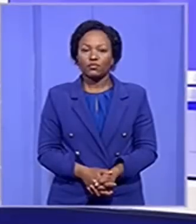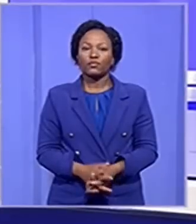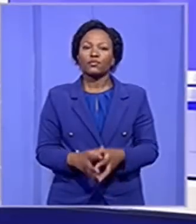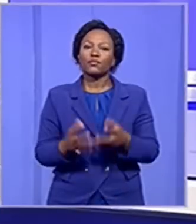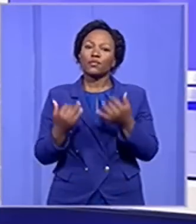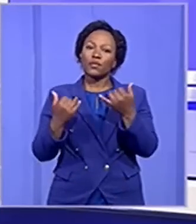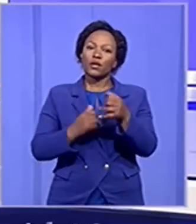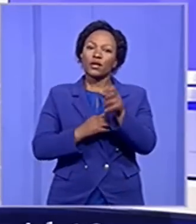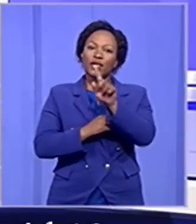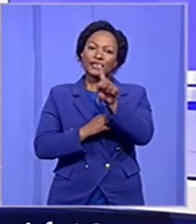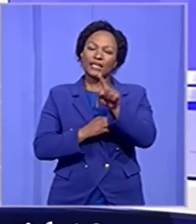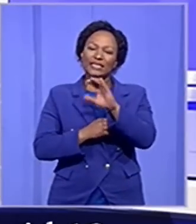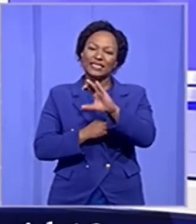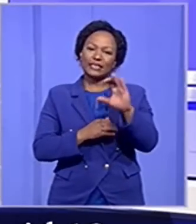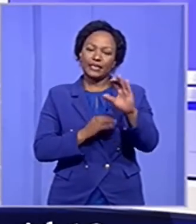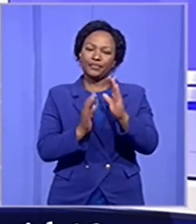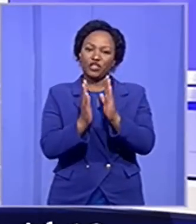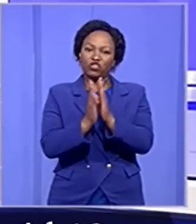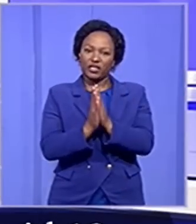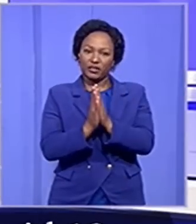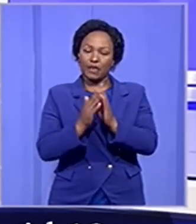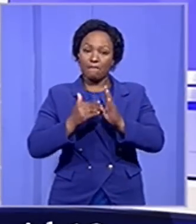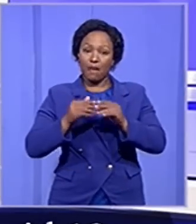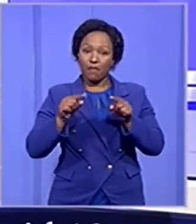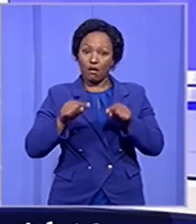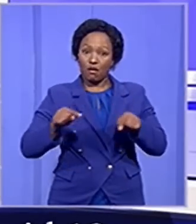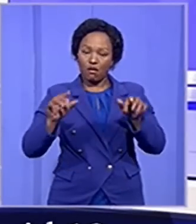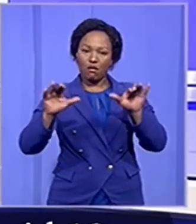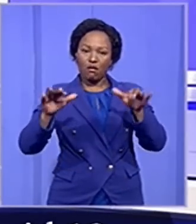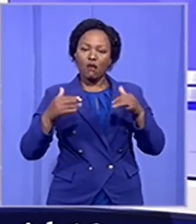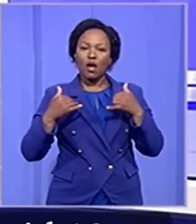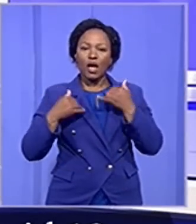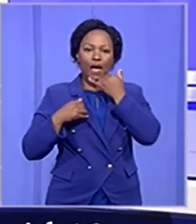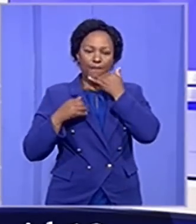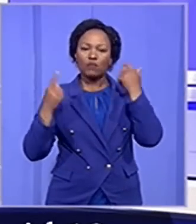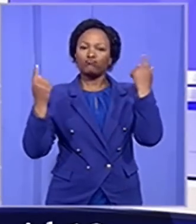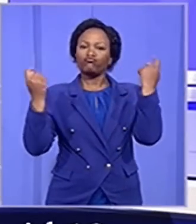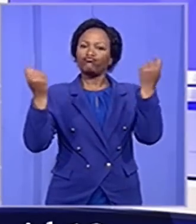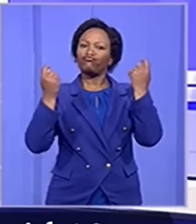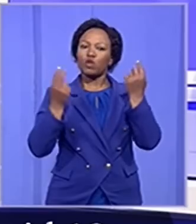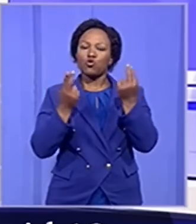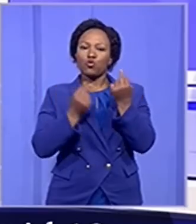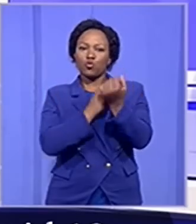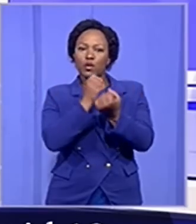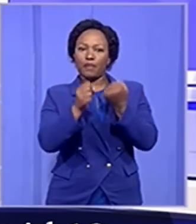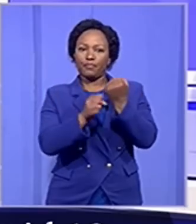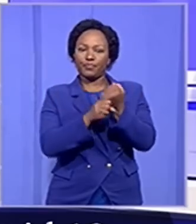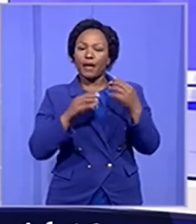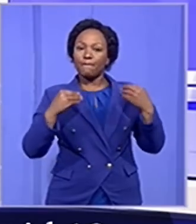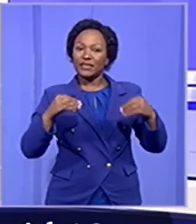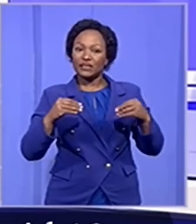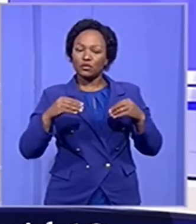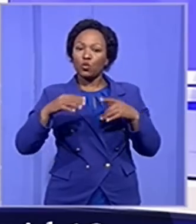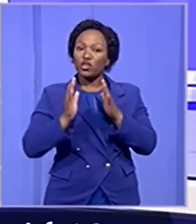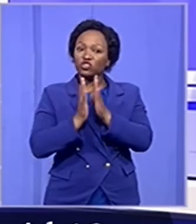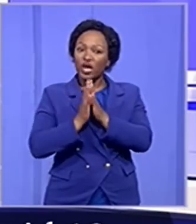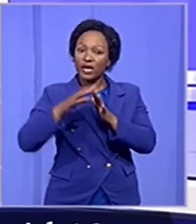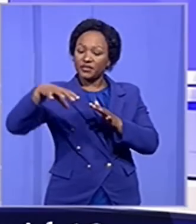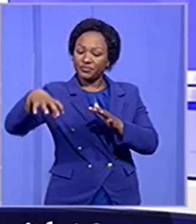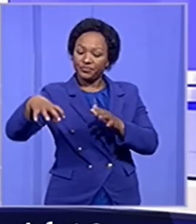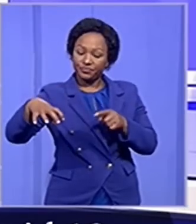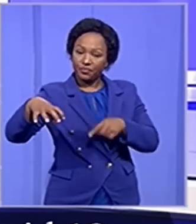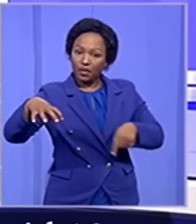Jaaka phutego ya kereke ya ZCC e tumeletse keteko ya ngwaga o montšhwa. Bagwebi ba ba rekisang gaufi le ntlokgolo